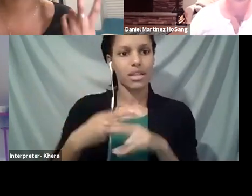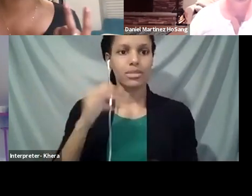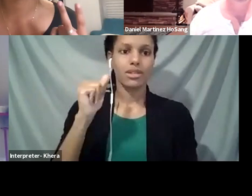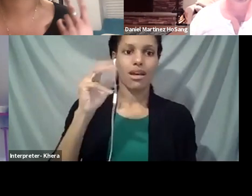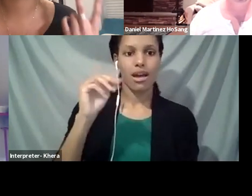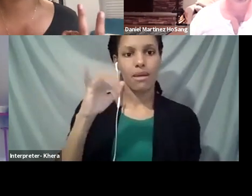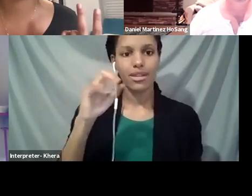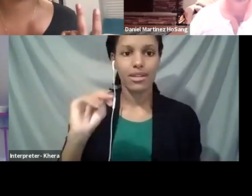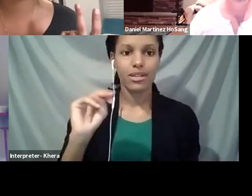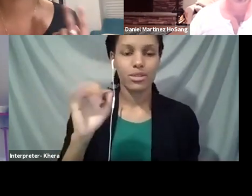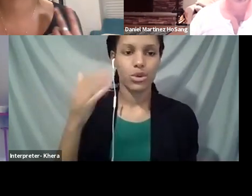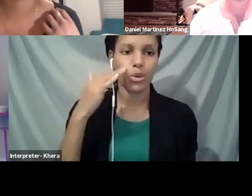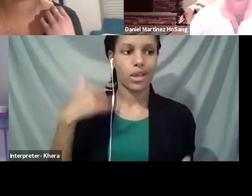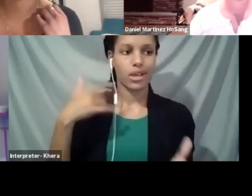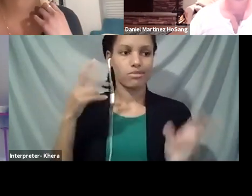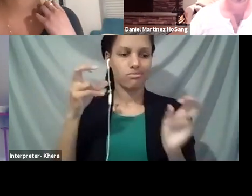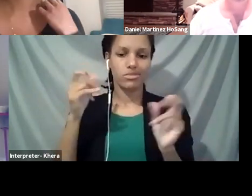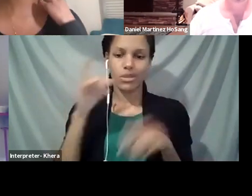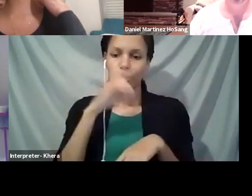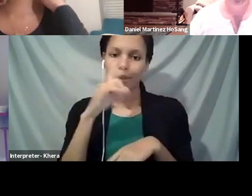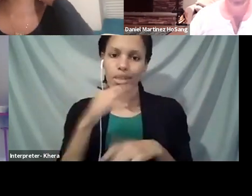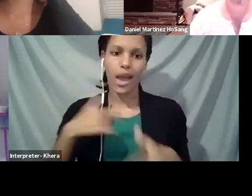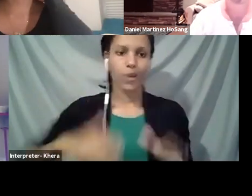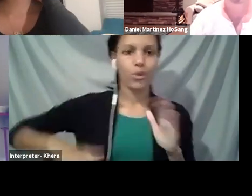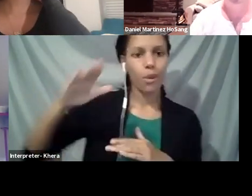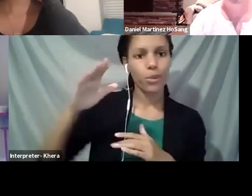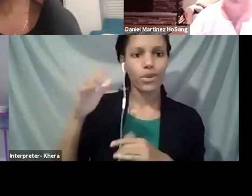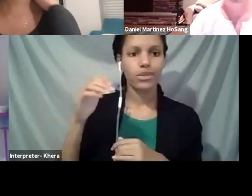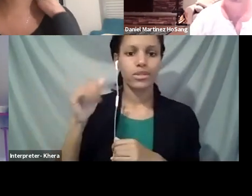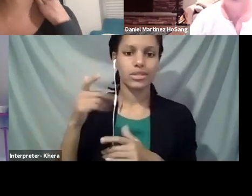the Muslim invasion myth, which is very common and is used to